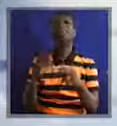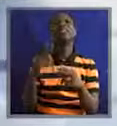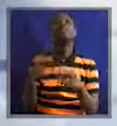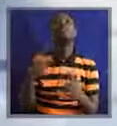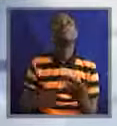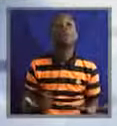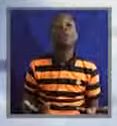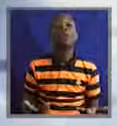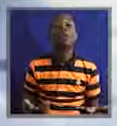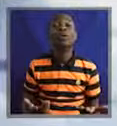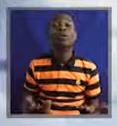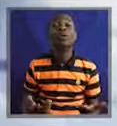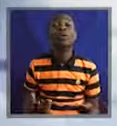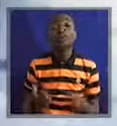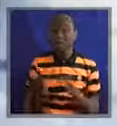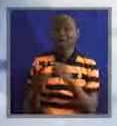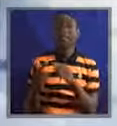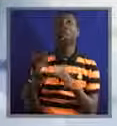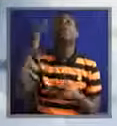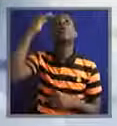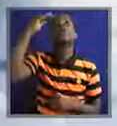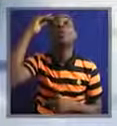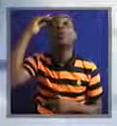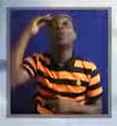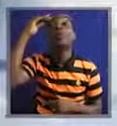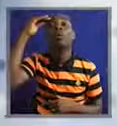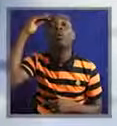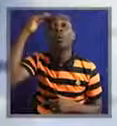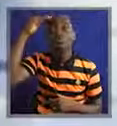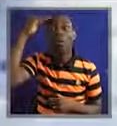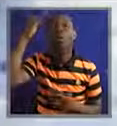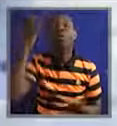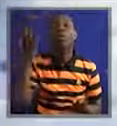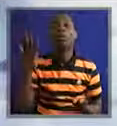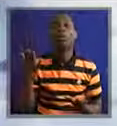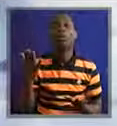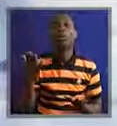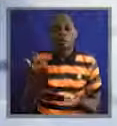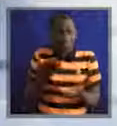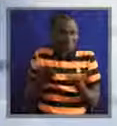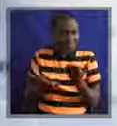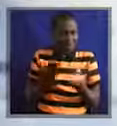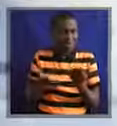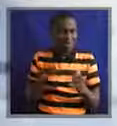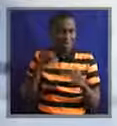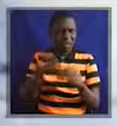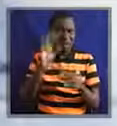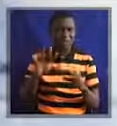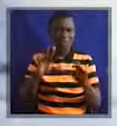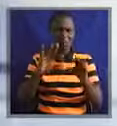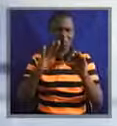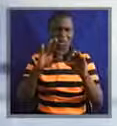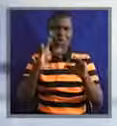wudi wani mpo ehu sa opani no ana enti e bi a me no e kasai no wo umaame ana sa wo papa abusuem